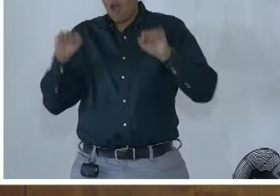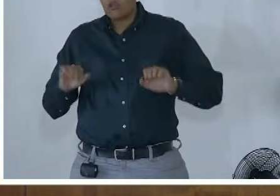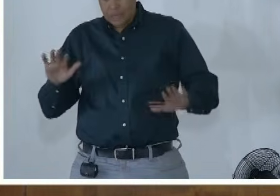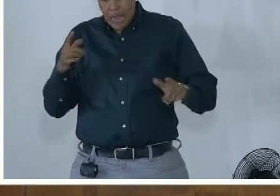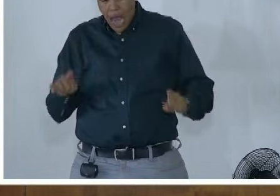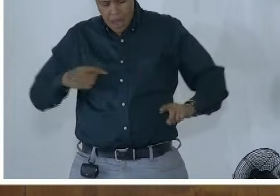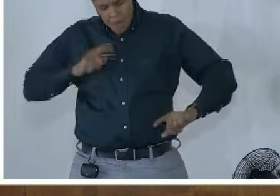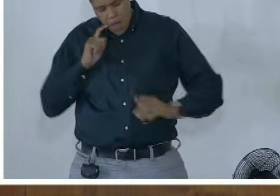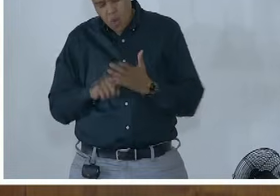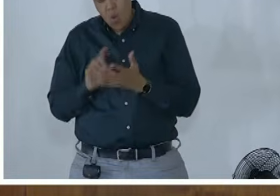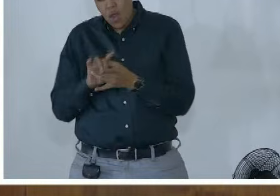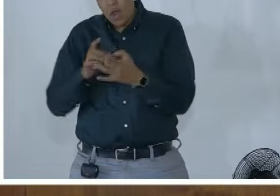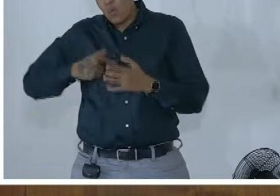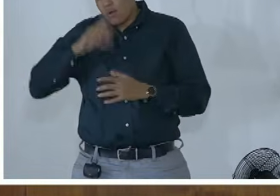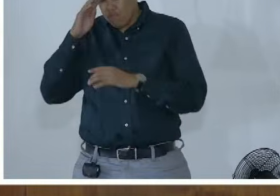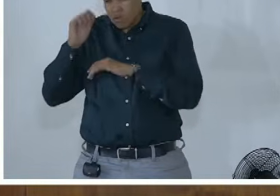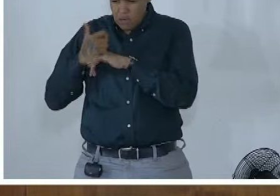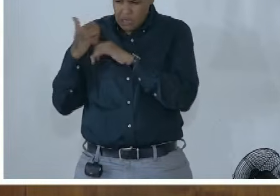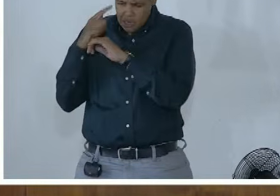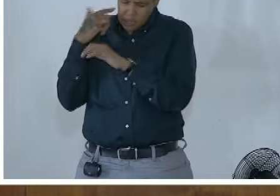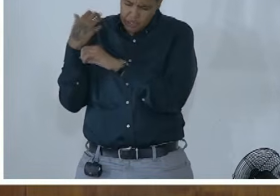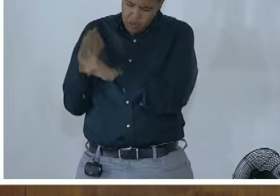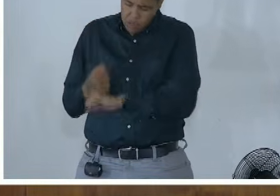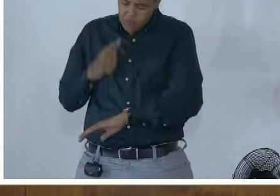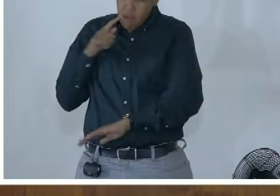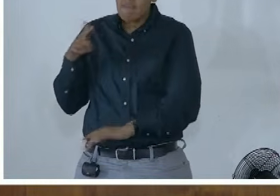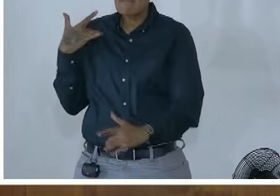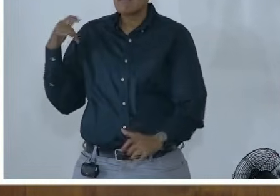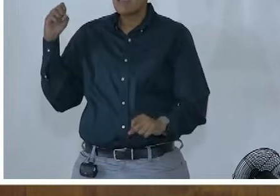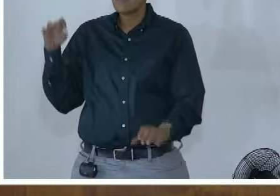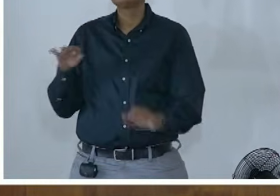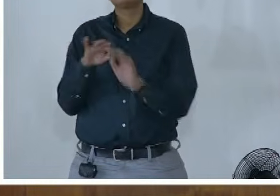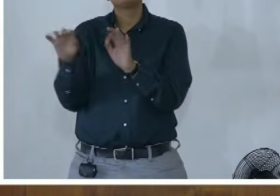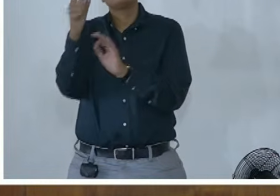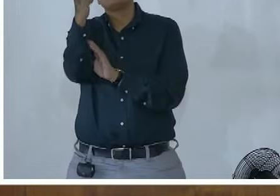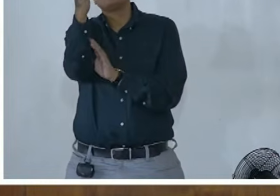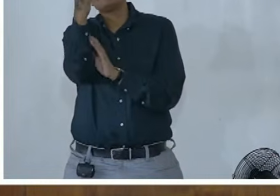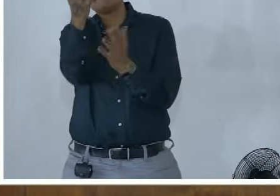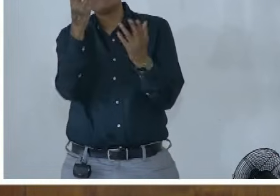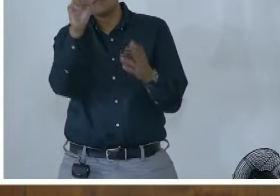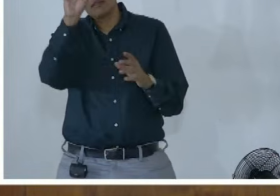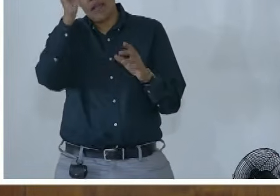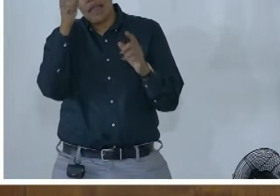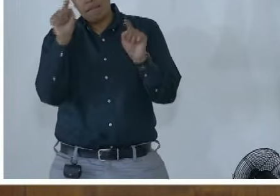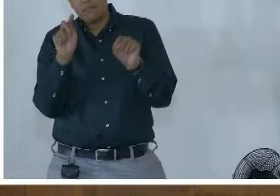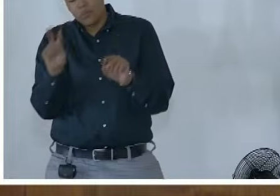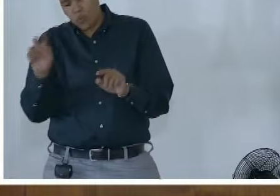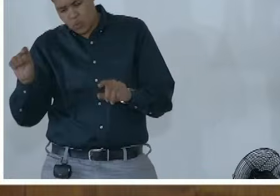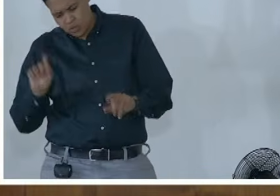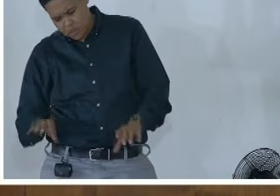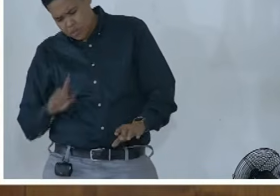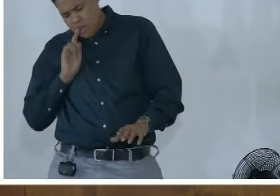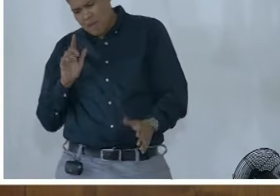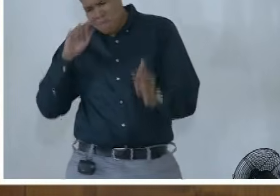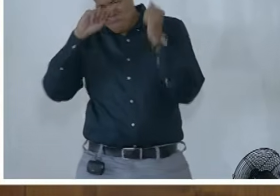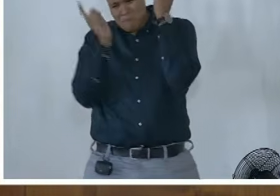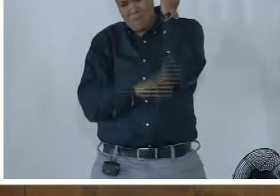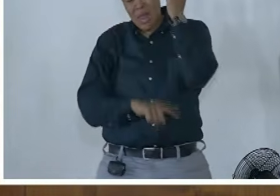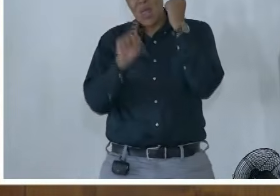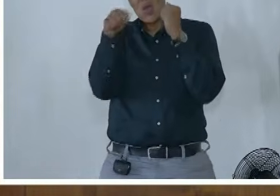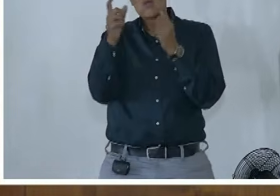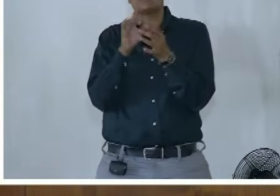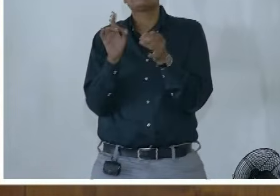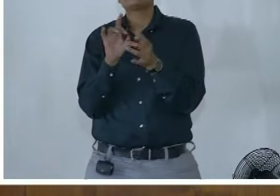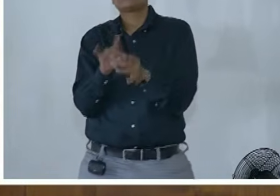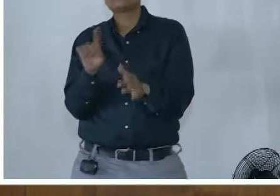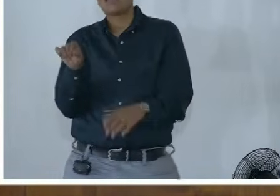note that we have created a summary offense at clause 11.2, but the penalty is only